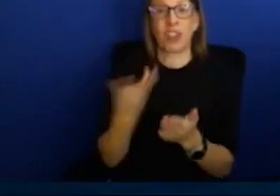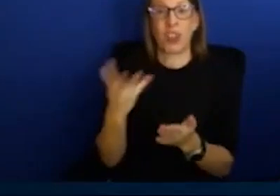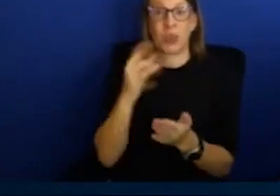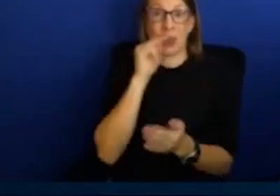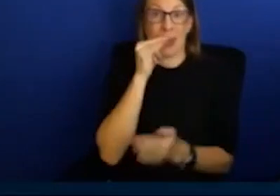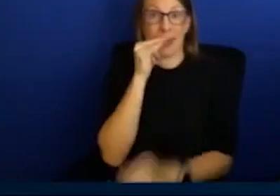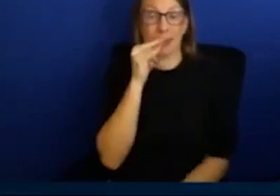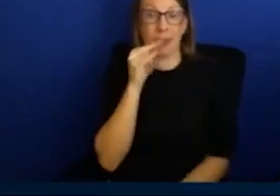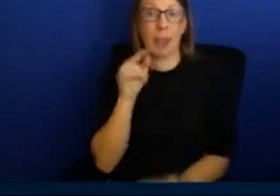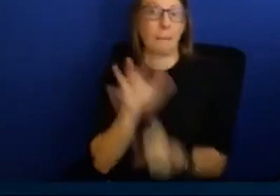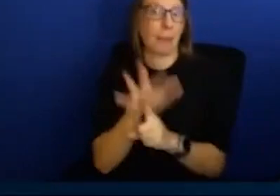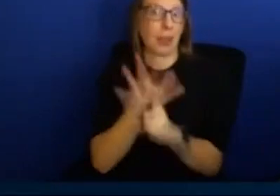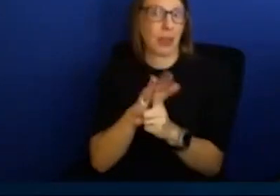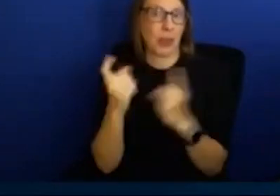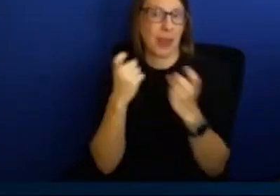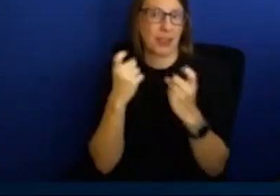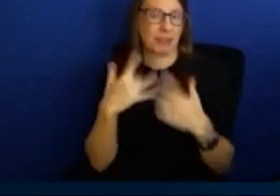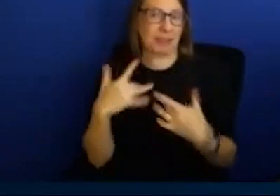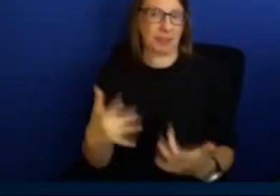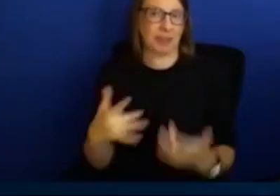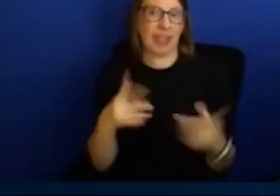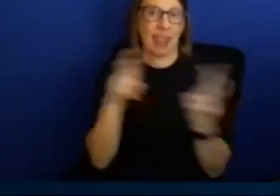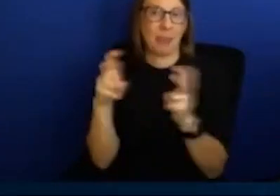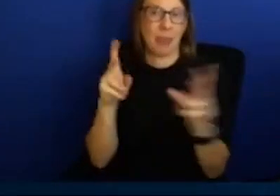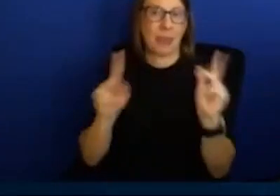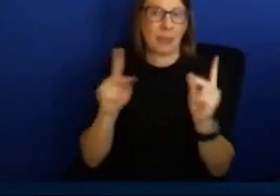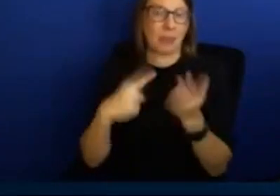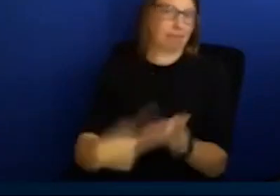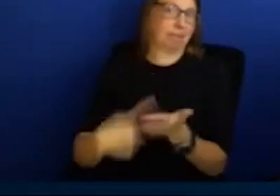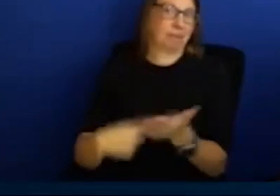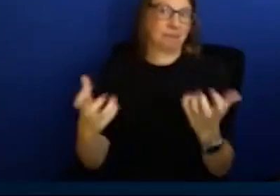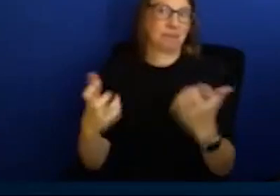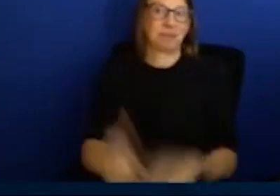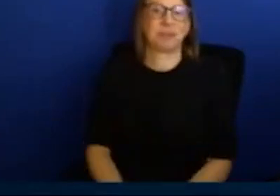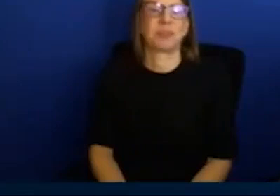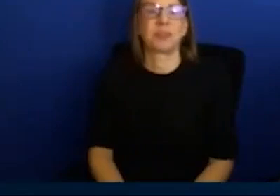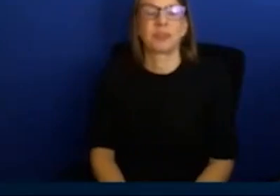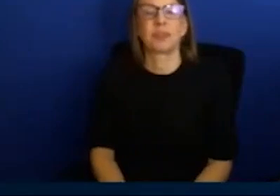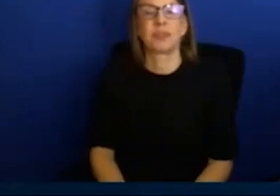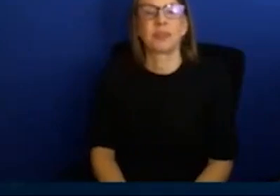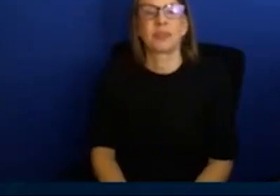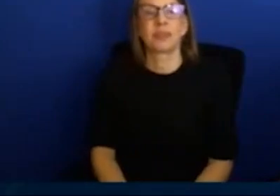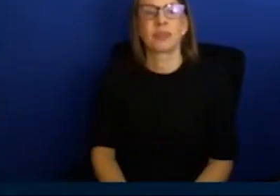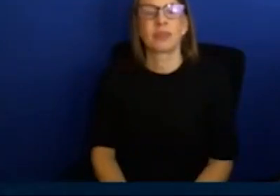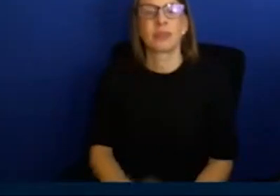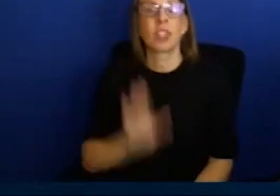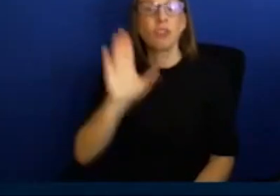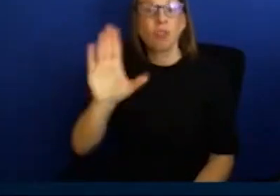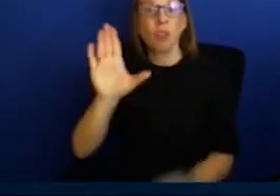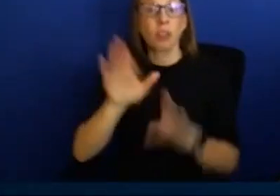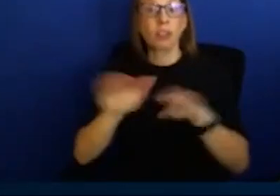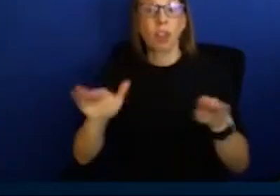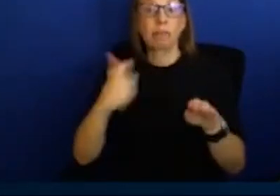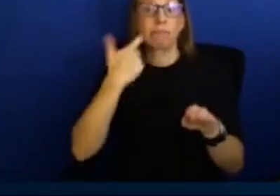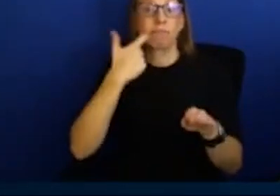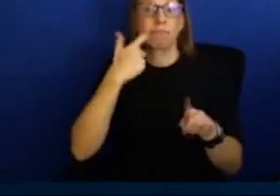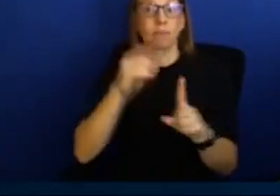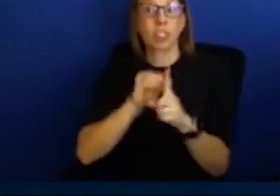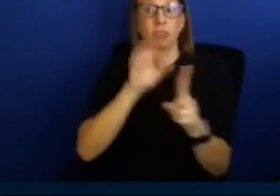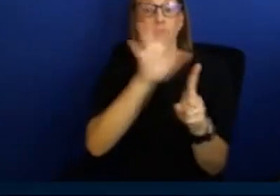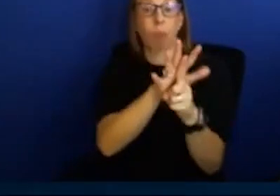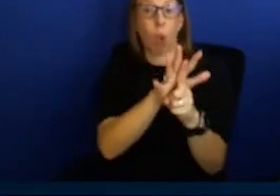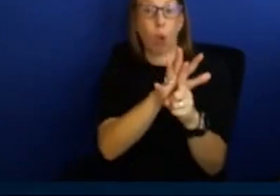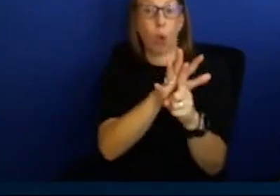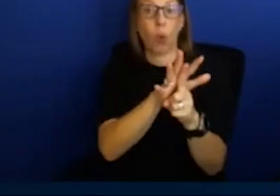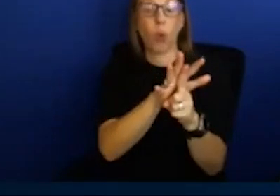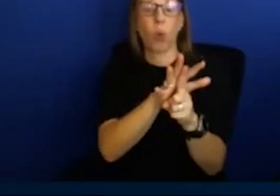popular question and a topic that people like to talk about. So your child was recently exposed to